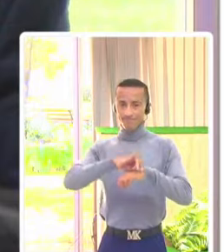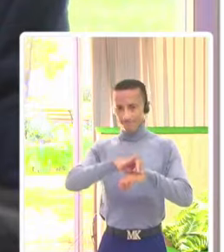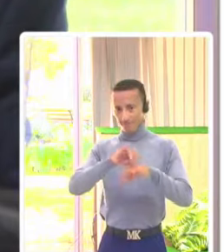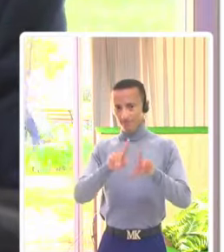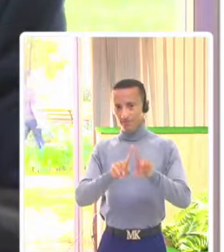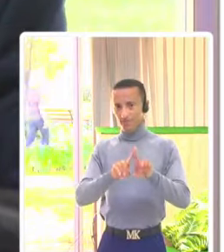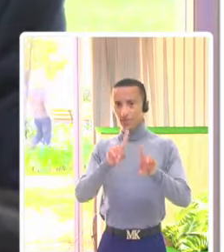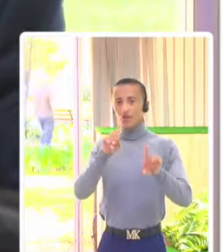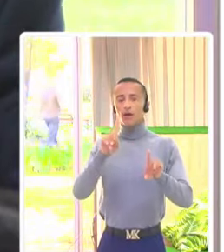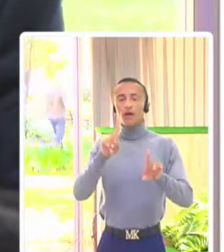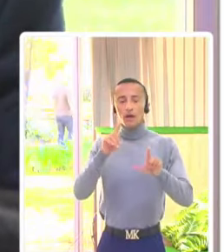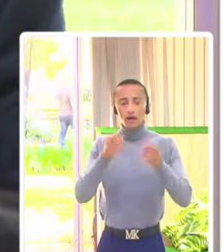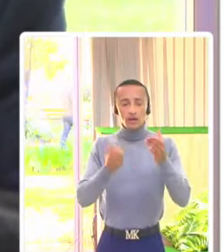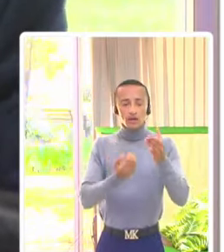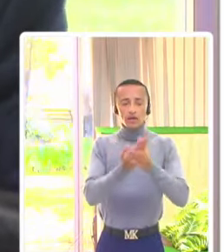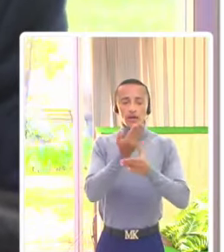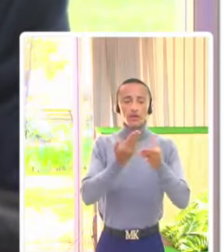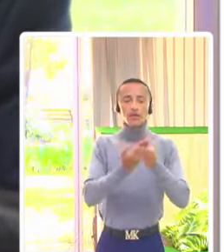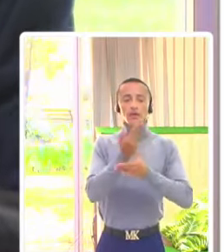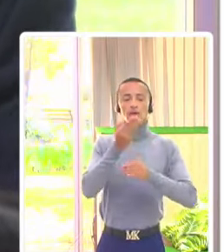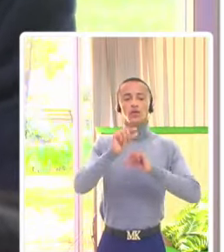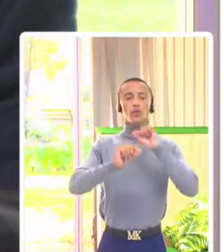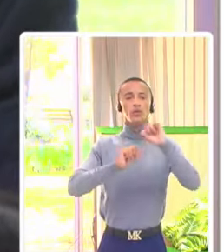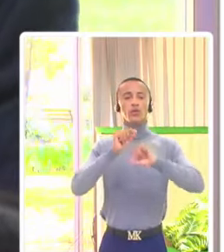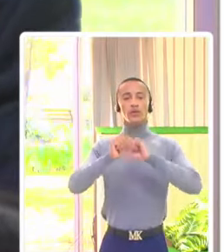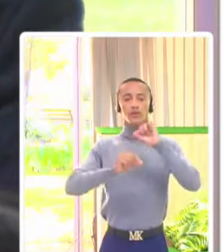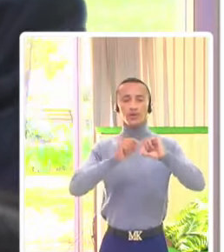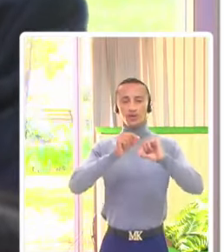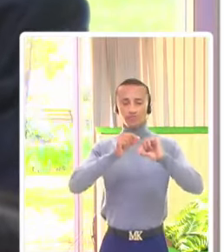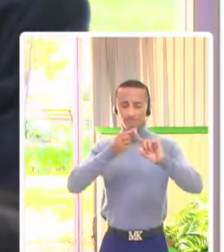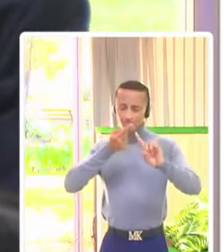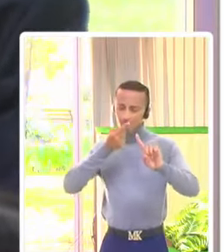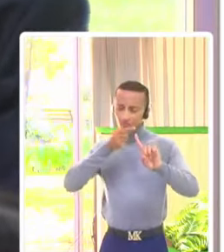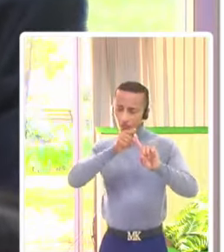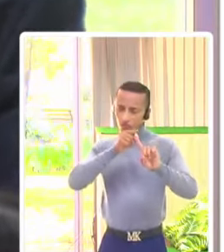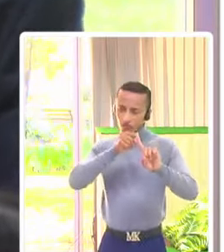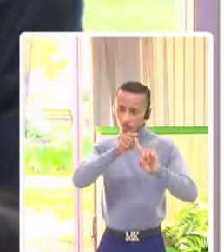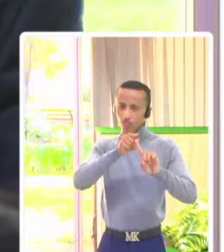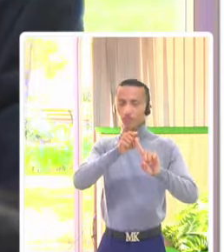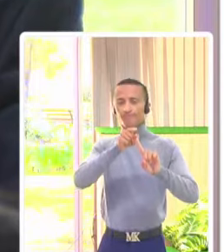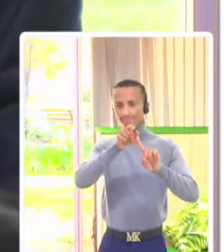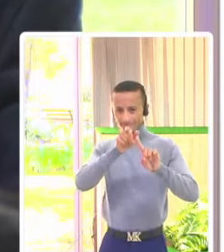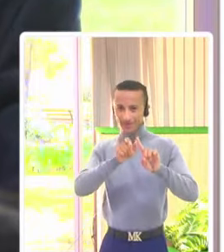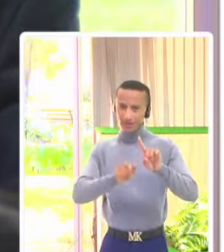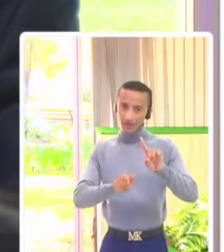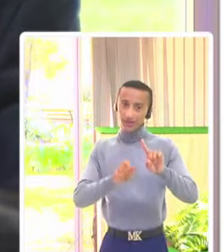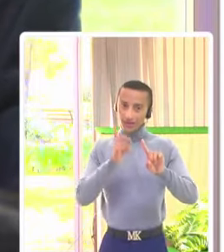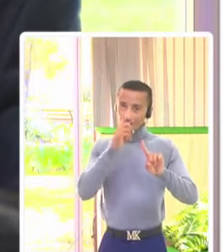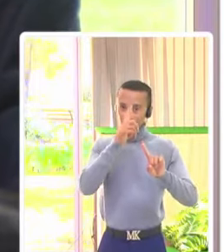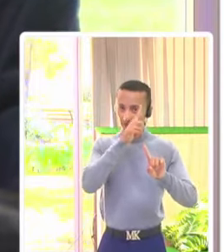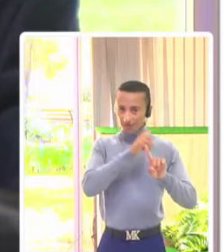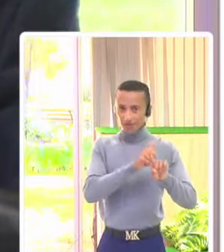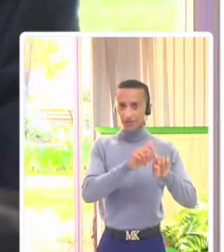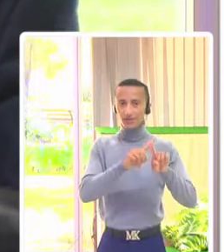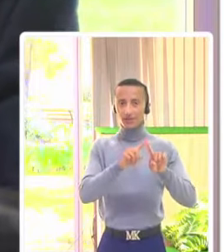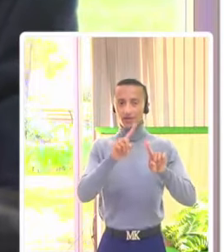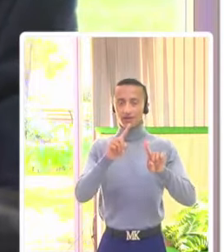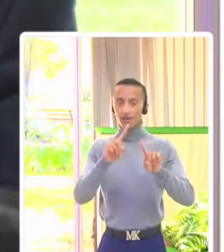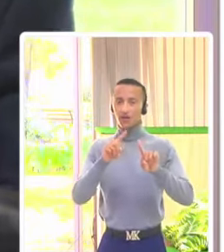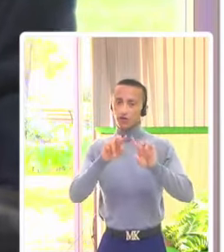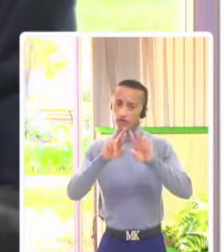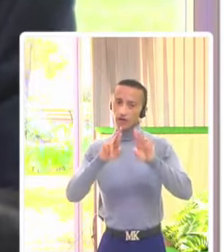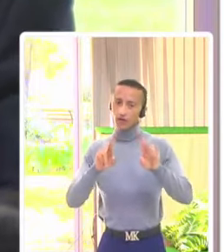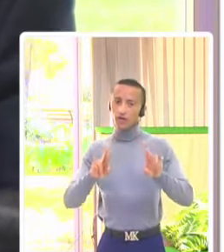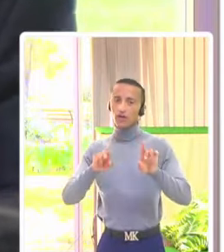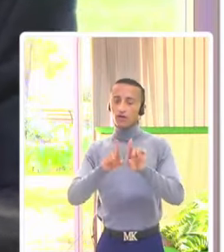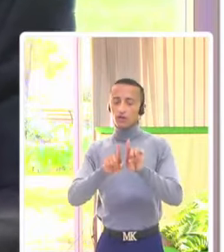creates some challenges or differences. For UPI, the Unified Payments Interface,